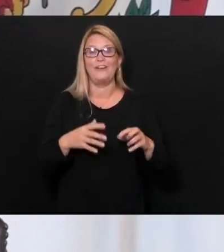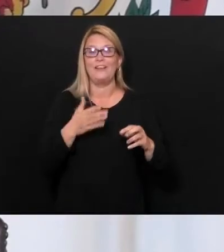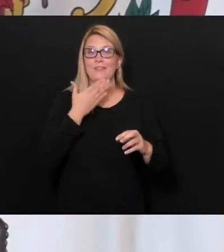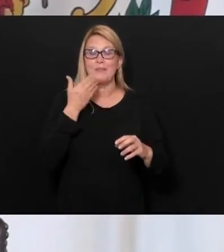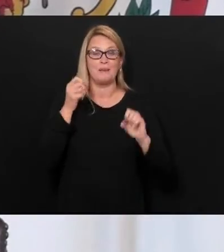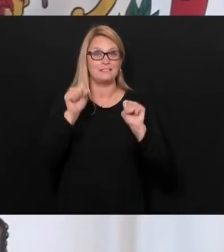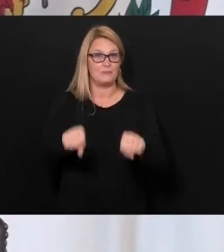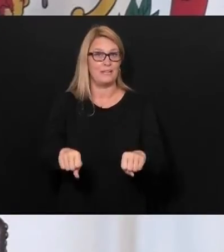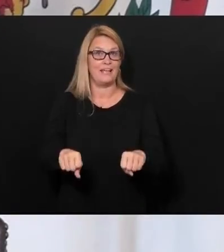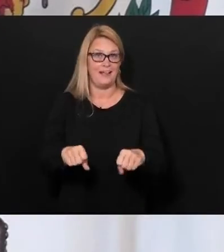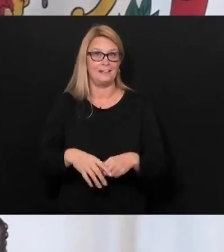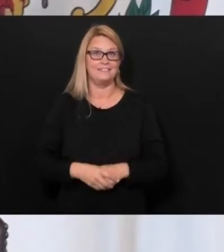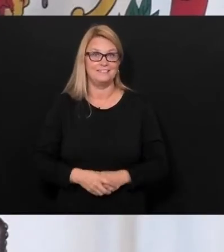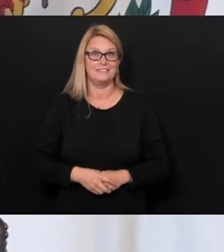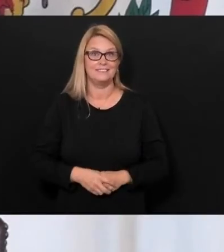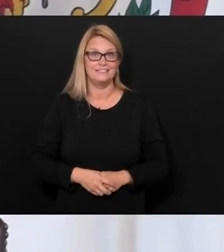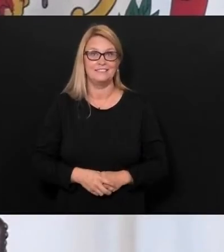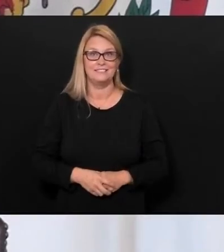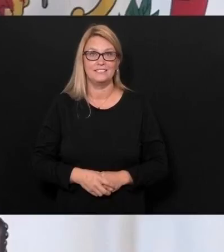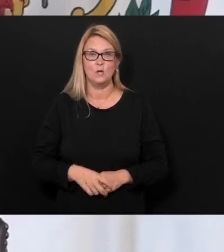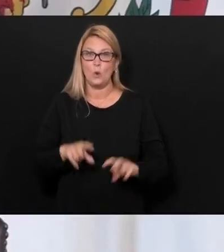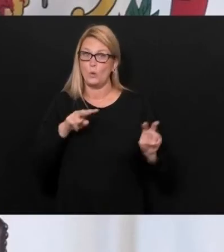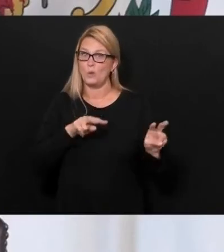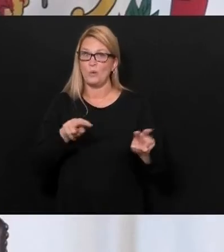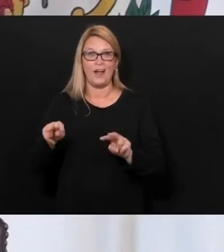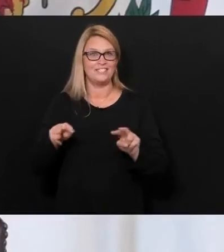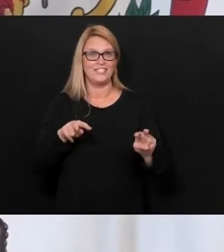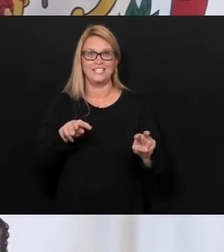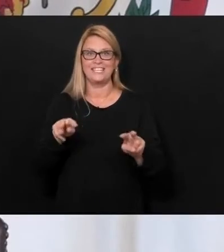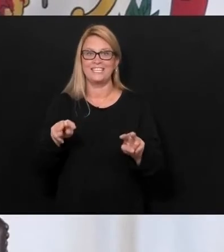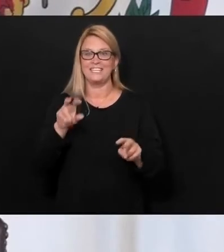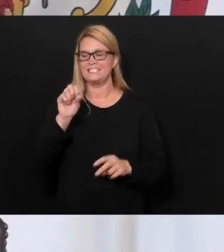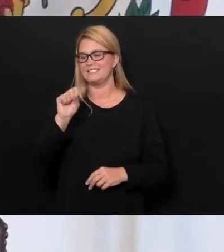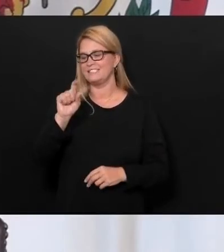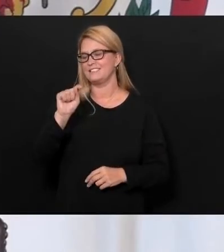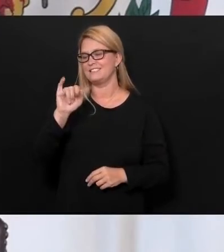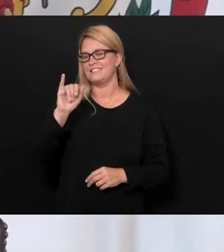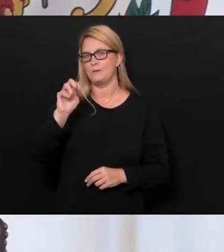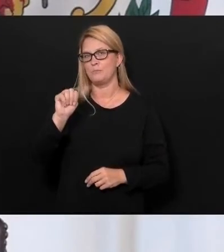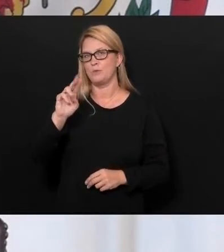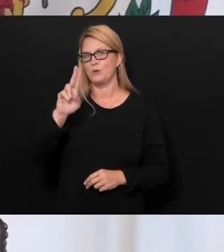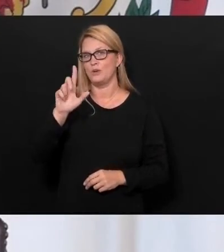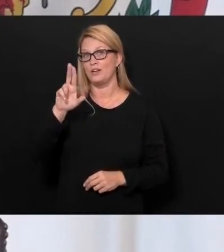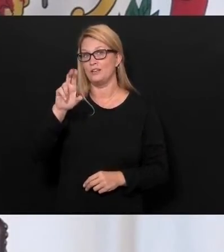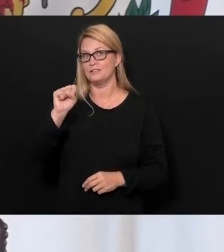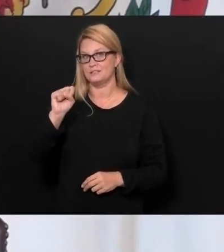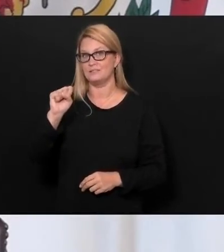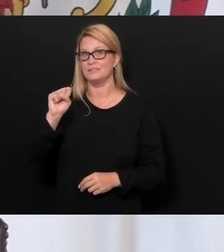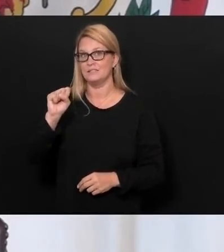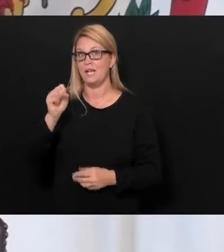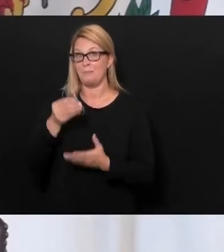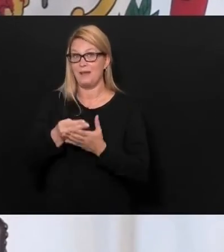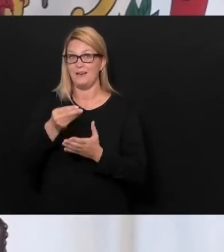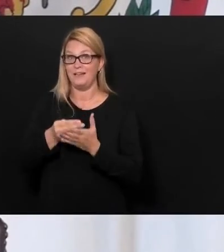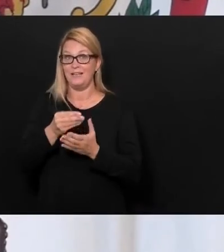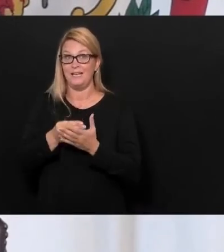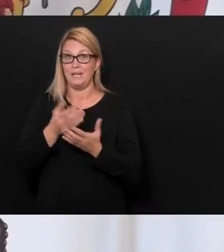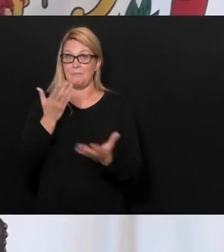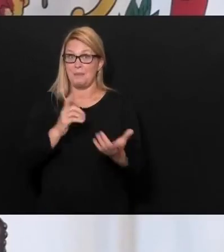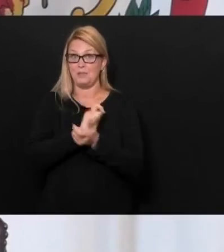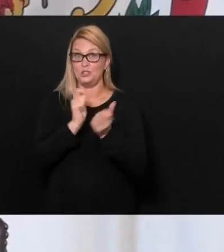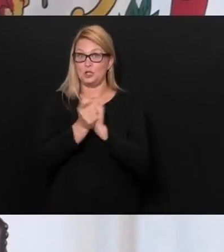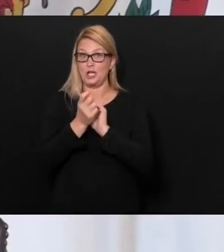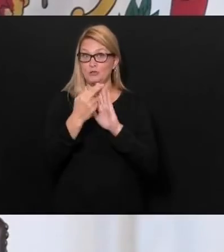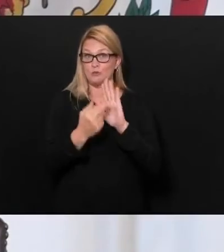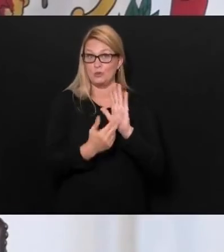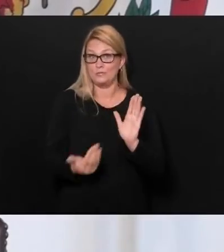best we possibly can. We're dialed in and watching this stimulus package that could come out that could change the rules of the game again